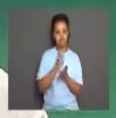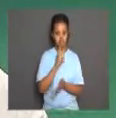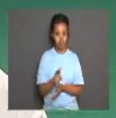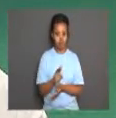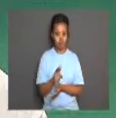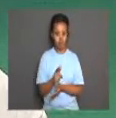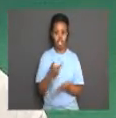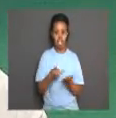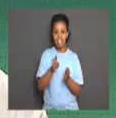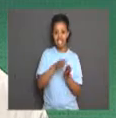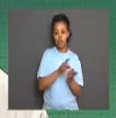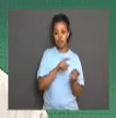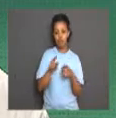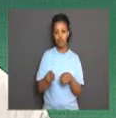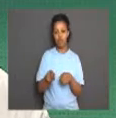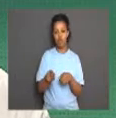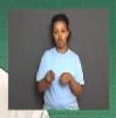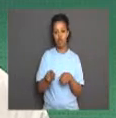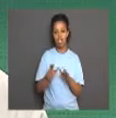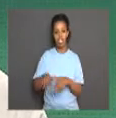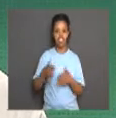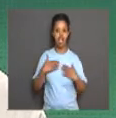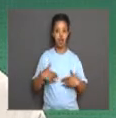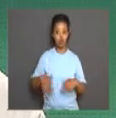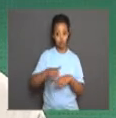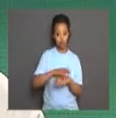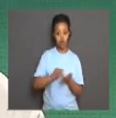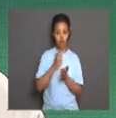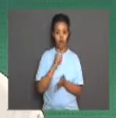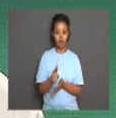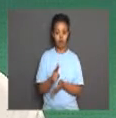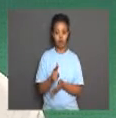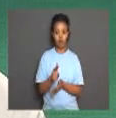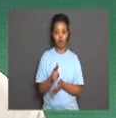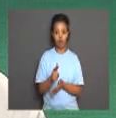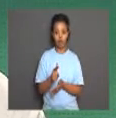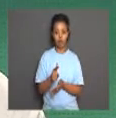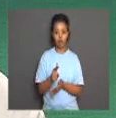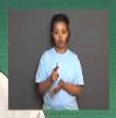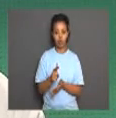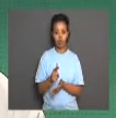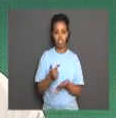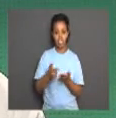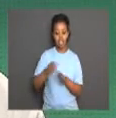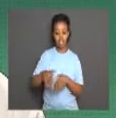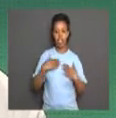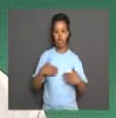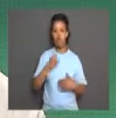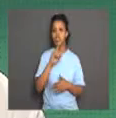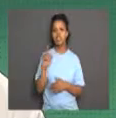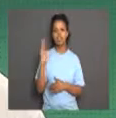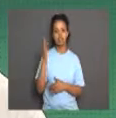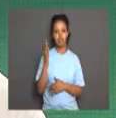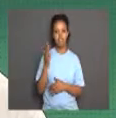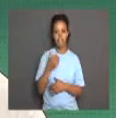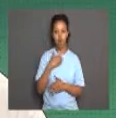The sediment that covers the fossil will influence what the fossil looks like.